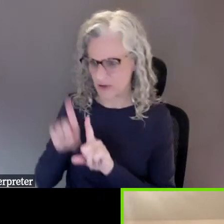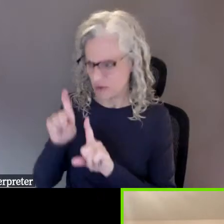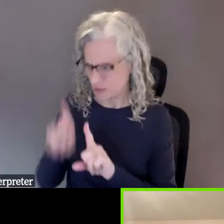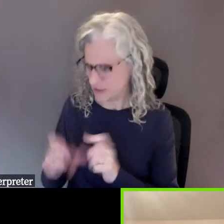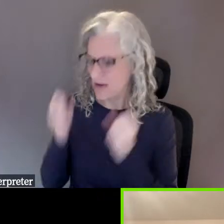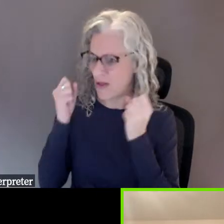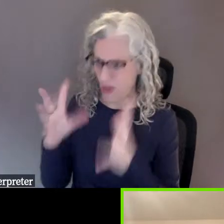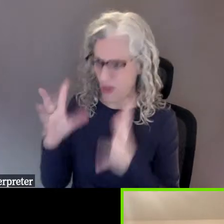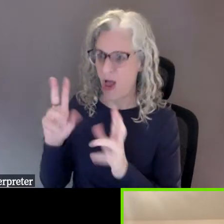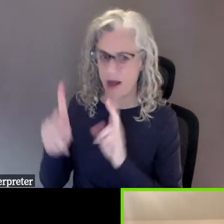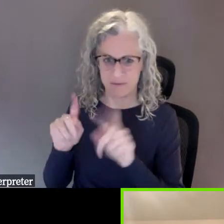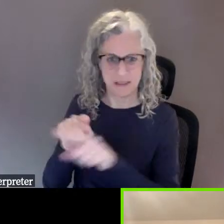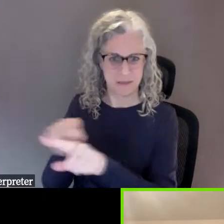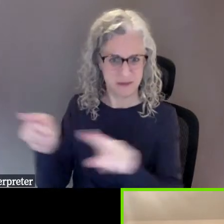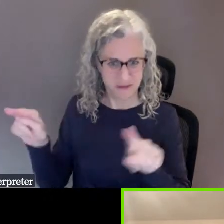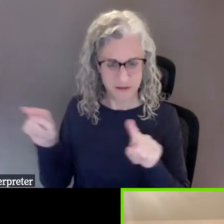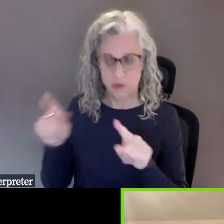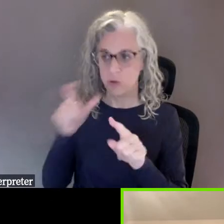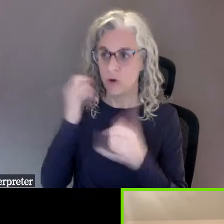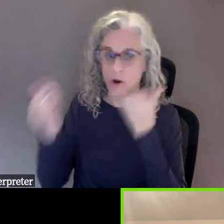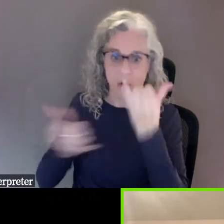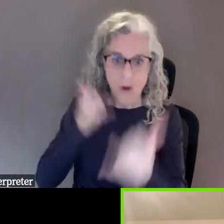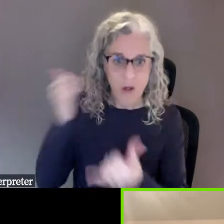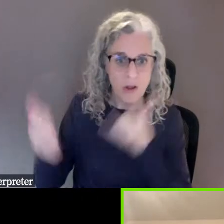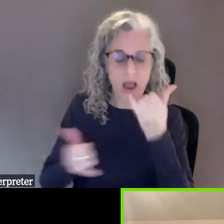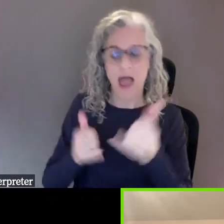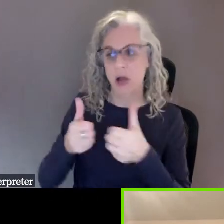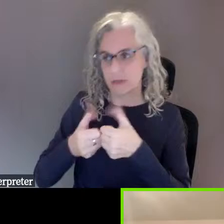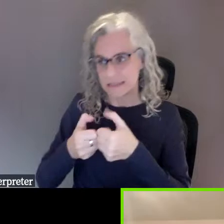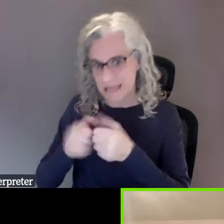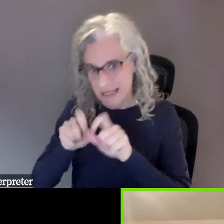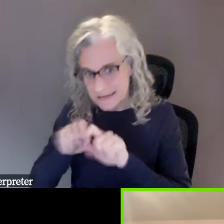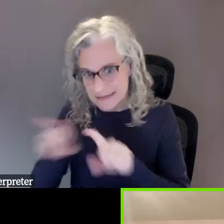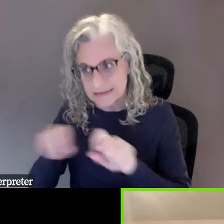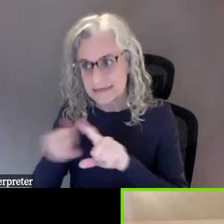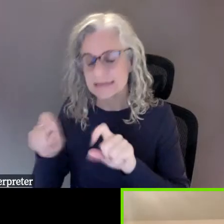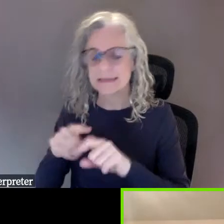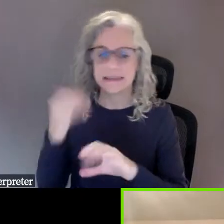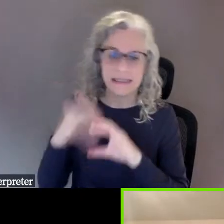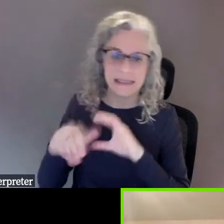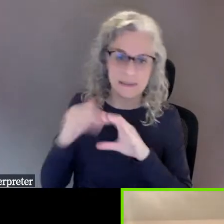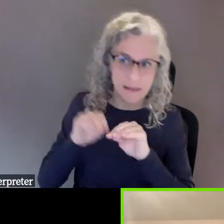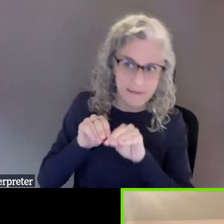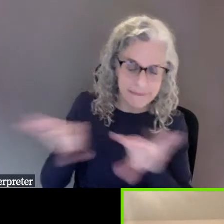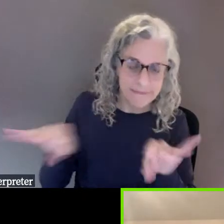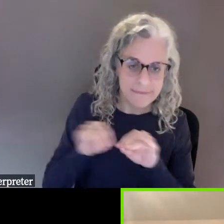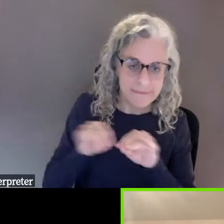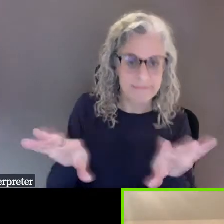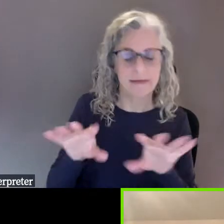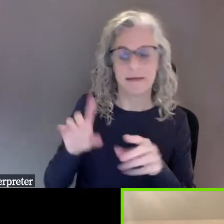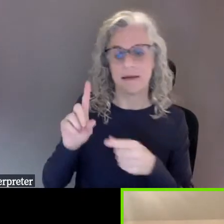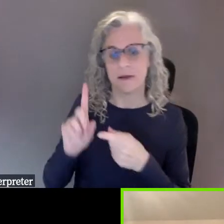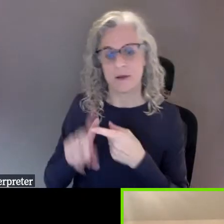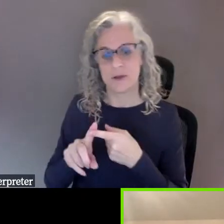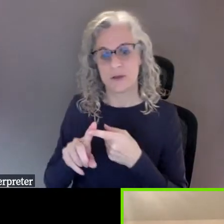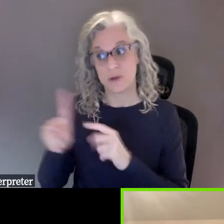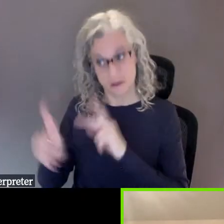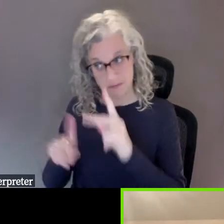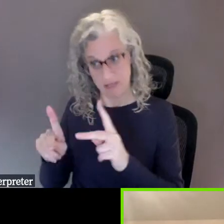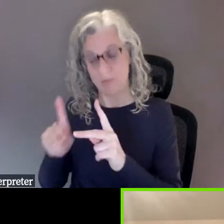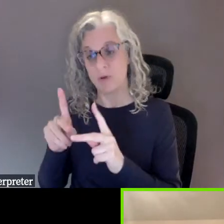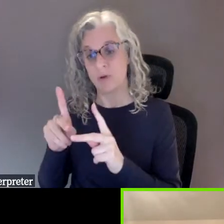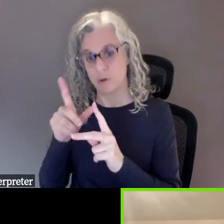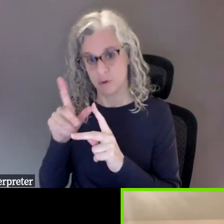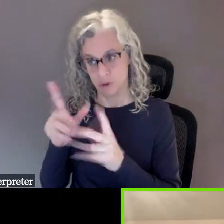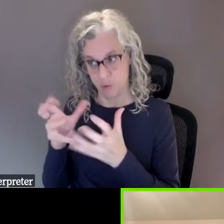people making a lot of phone calls, sending a lot of text messages, sending a lot of emails, both to the people that you want to support your